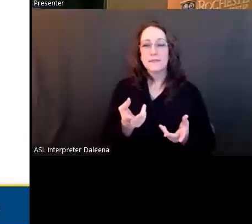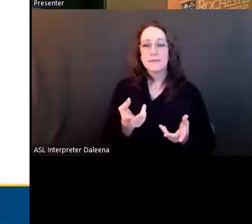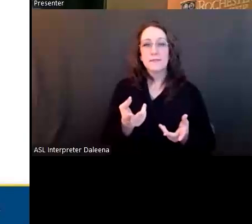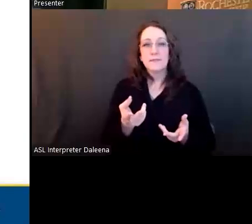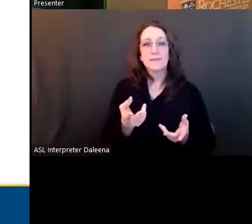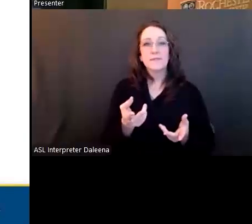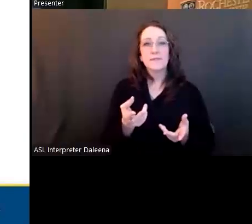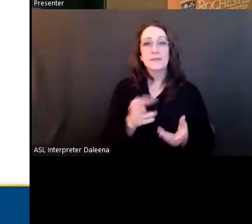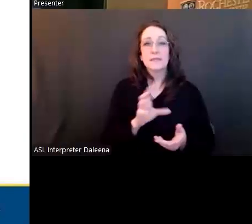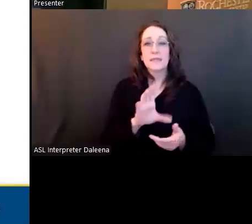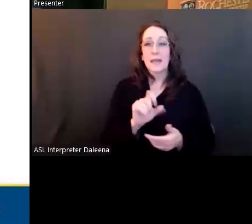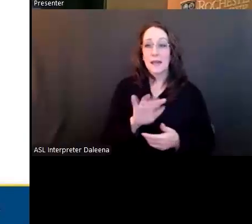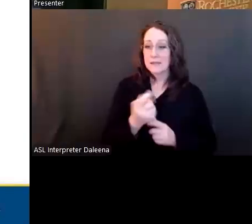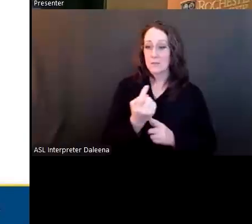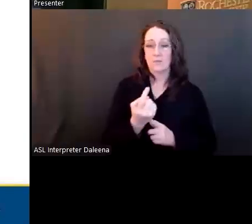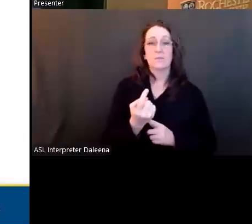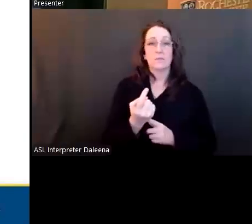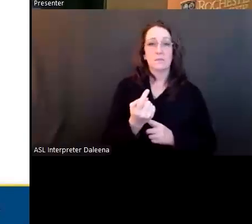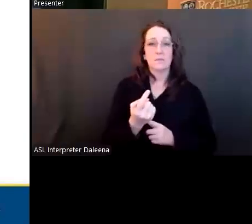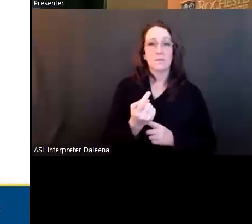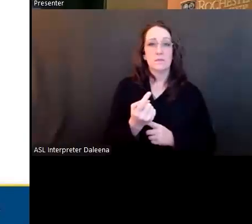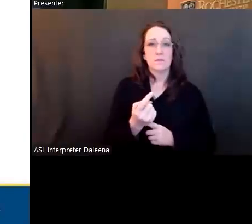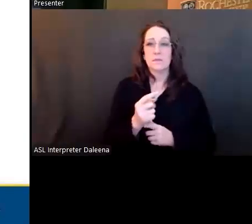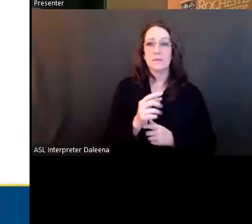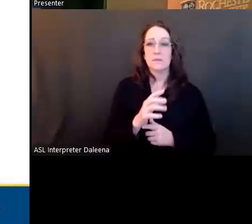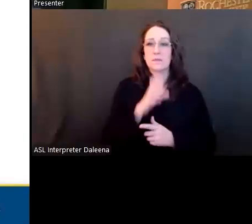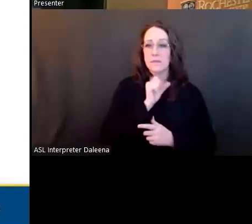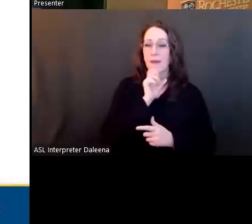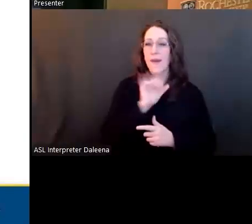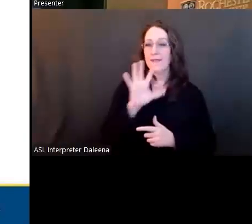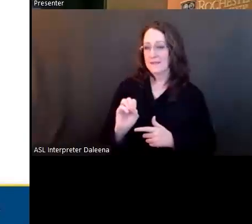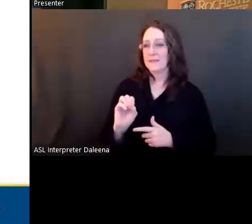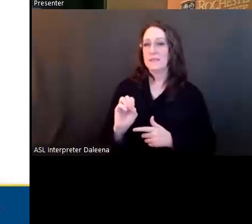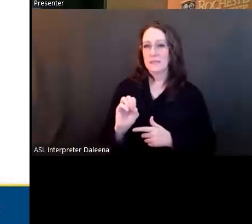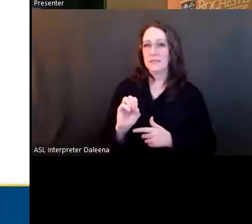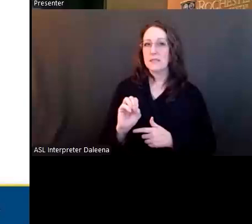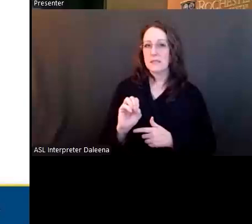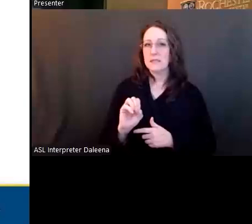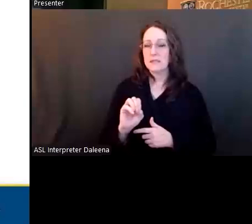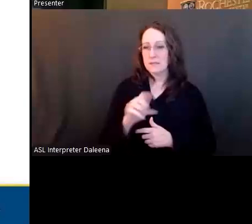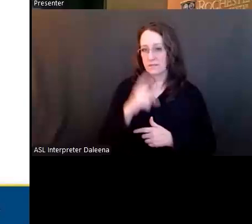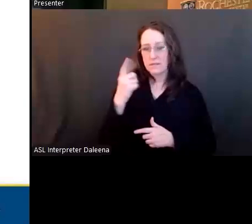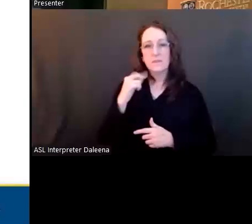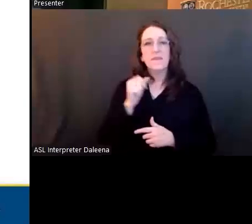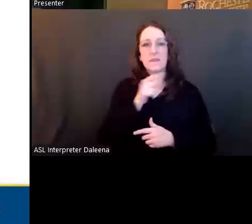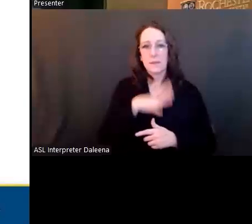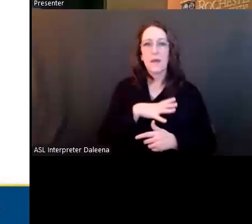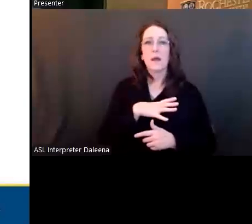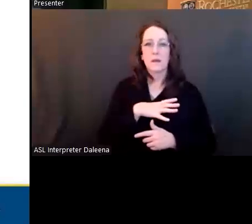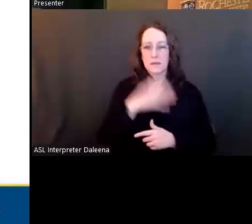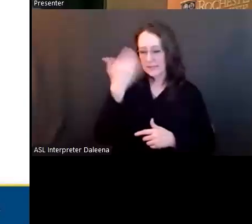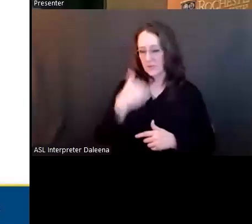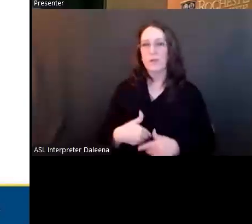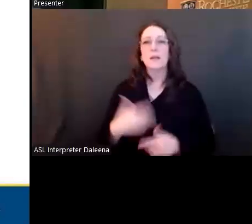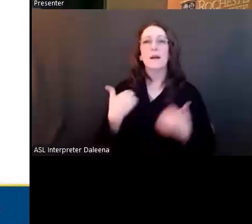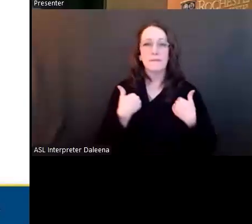So for case one, she is a 51-year-old female diagnosed with chronic paranoid schizophrenia. She lives independently with her